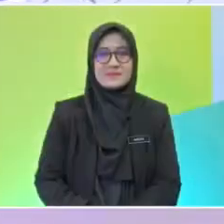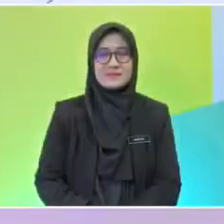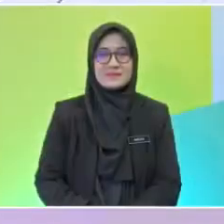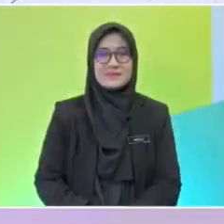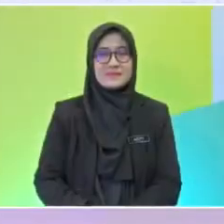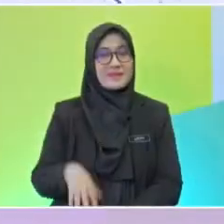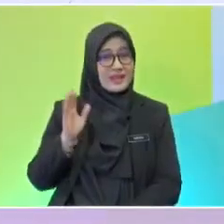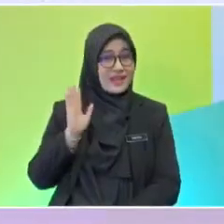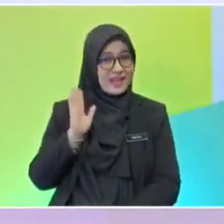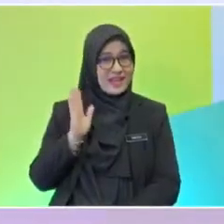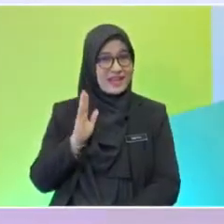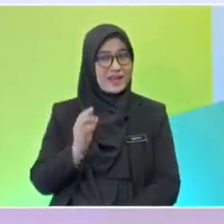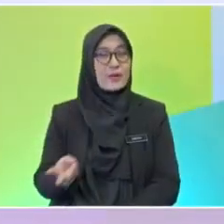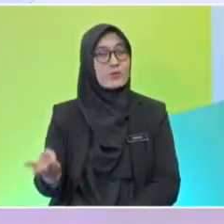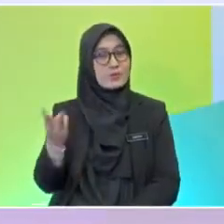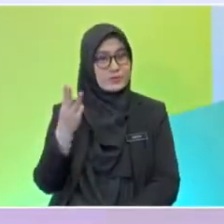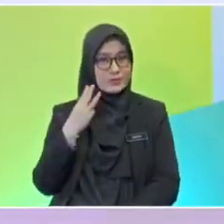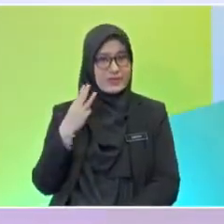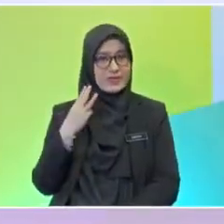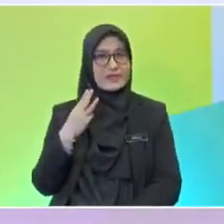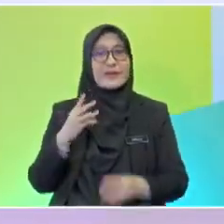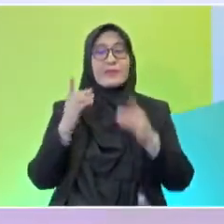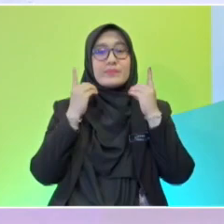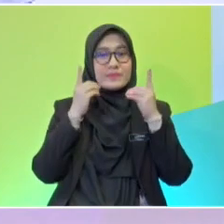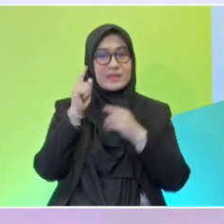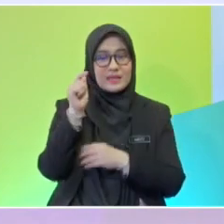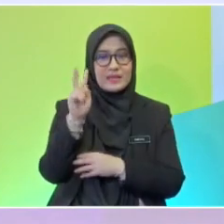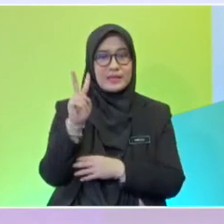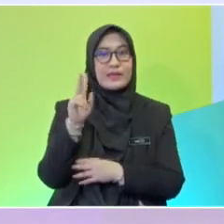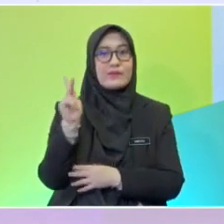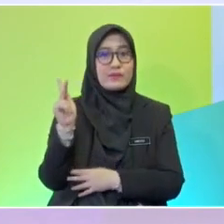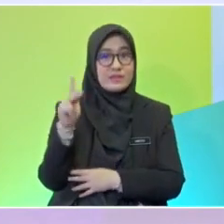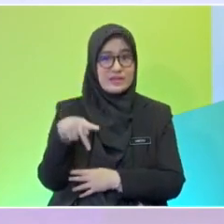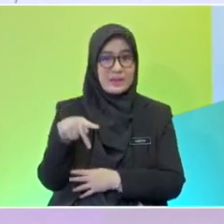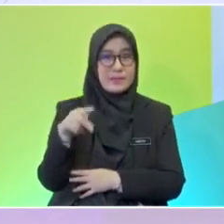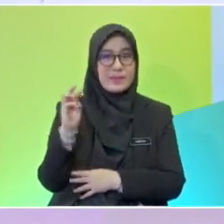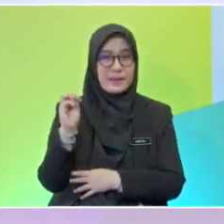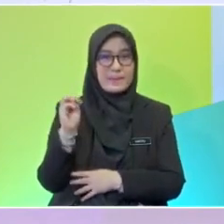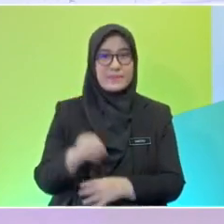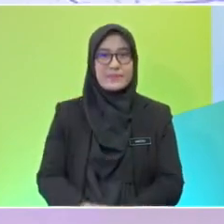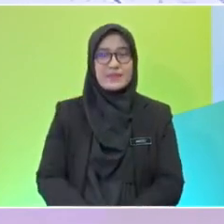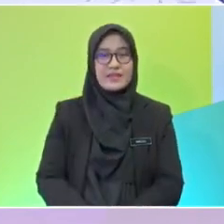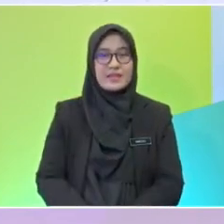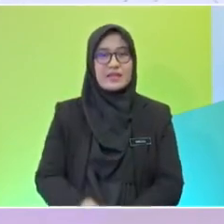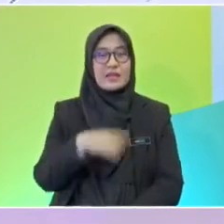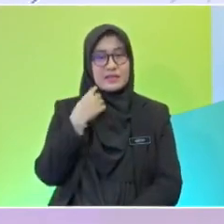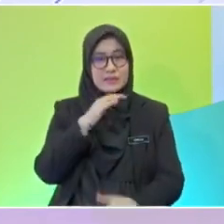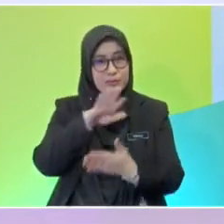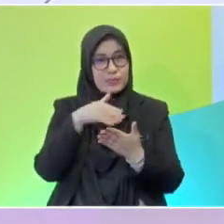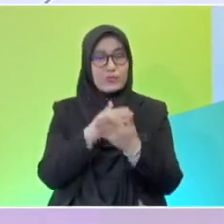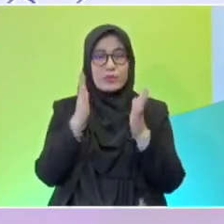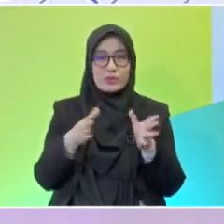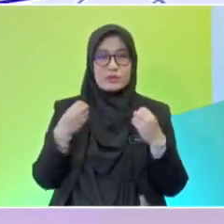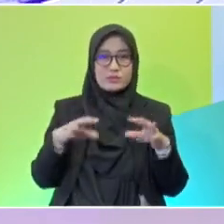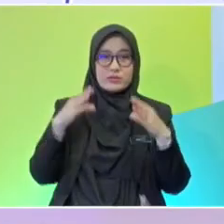Hello everyone, welcome back to PPD EduwebTV KPM. Now, all of you may know now the technical terms, the overall concept,